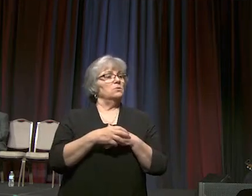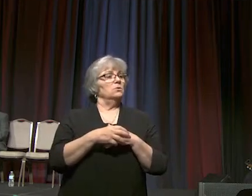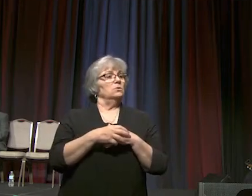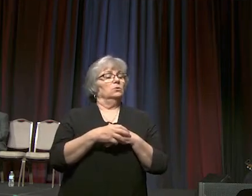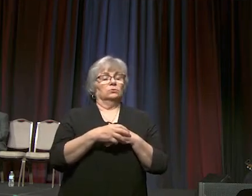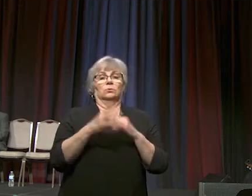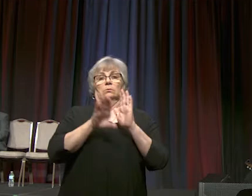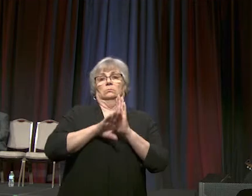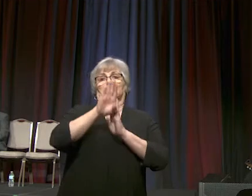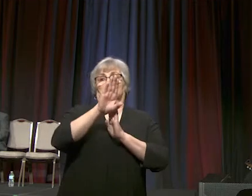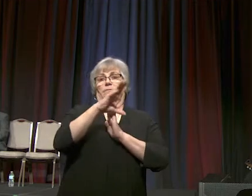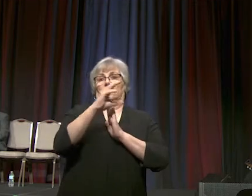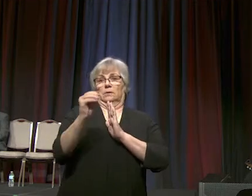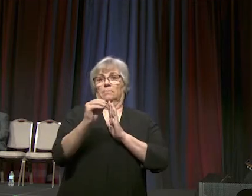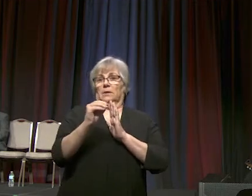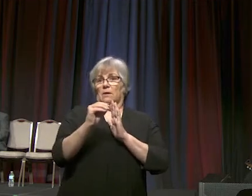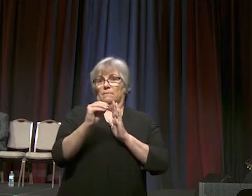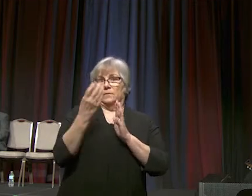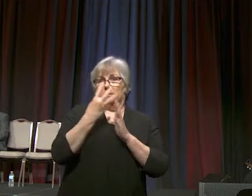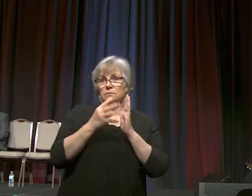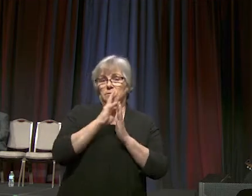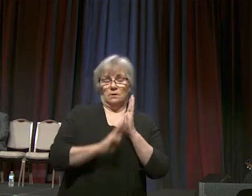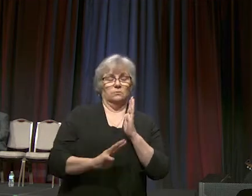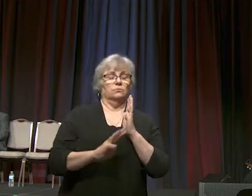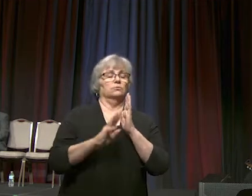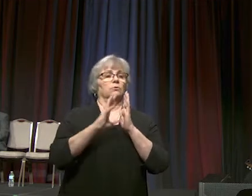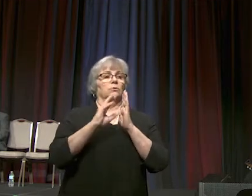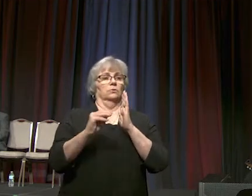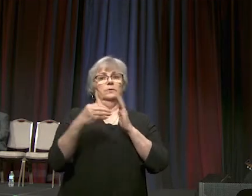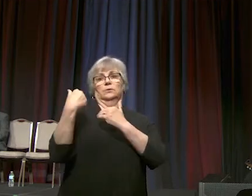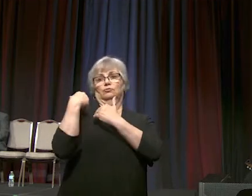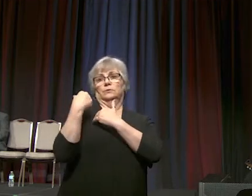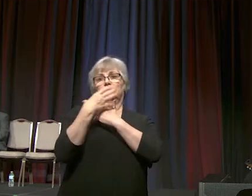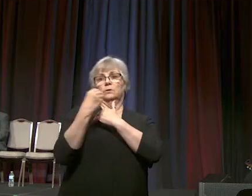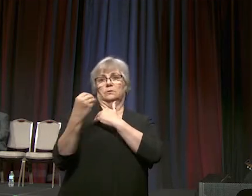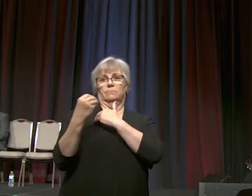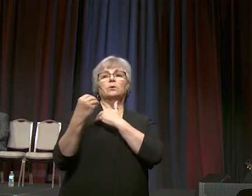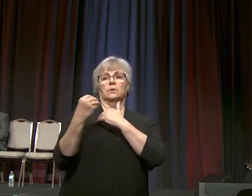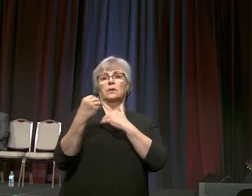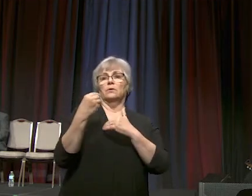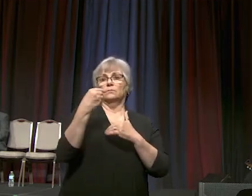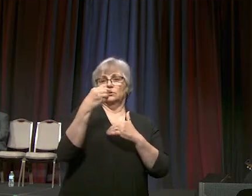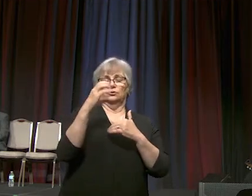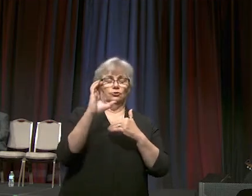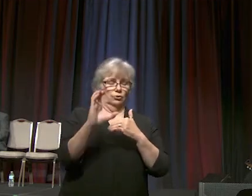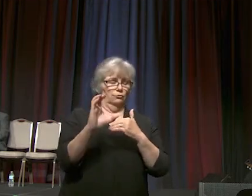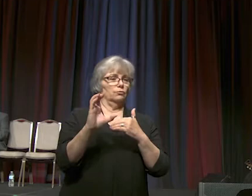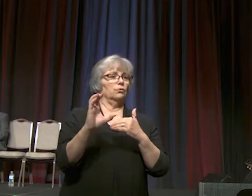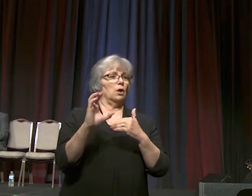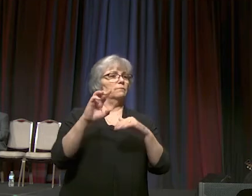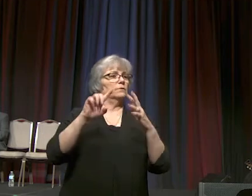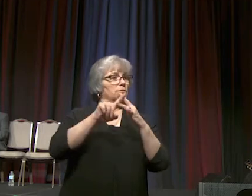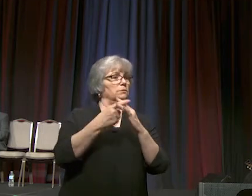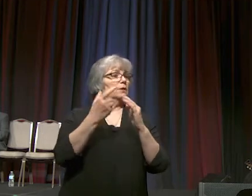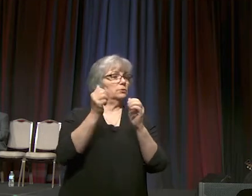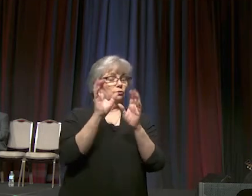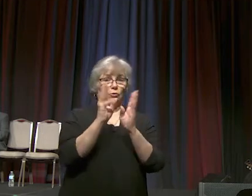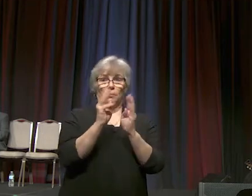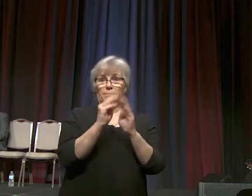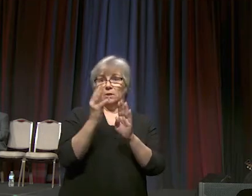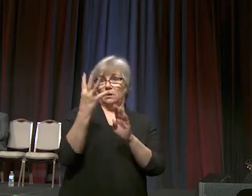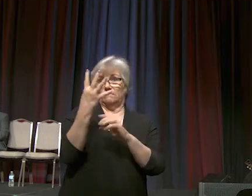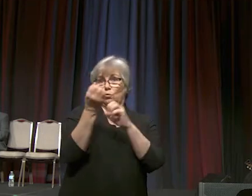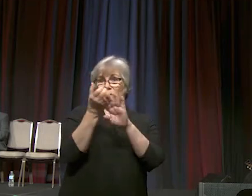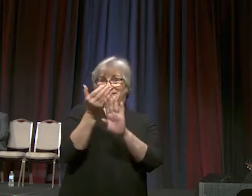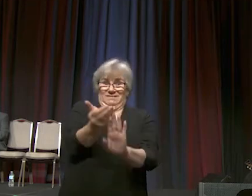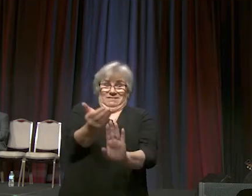initial schedule is the responsibility of the Commission on the General Conference, and they begin meeting 4 years in advance